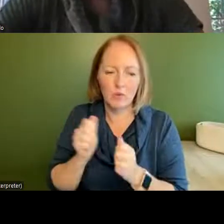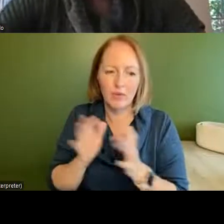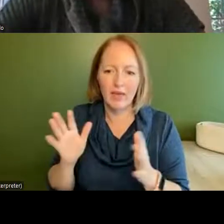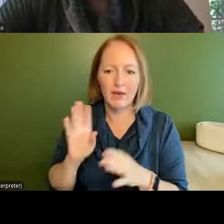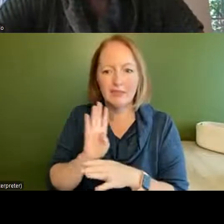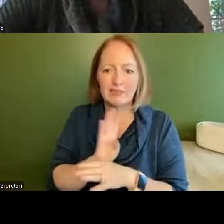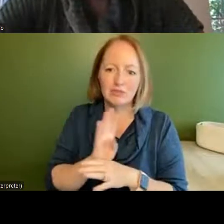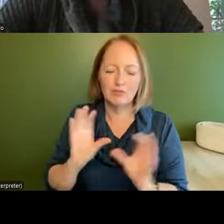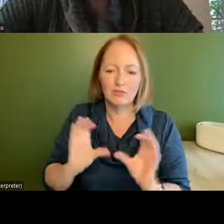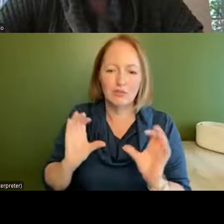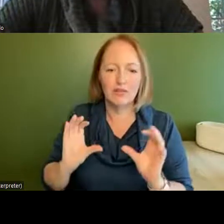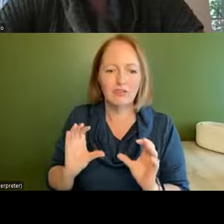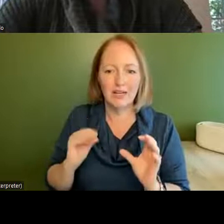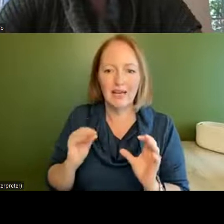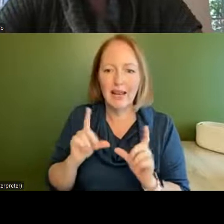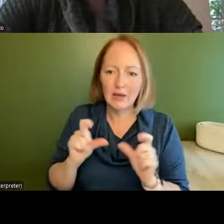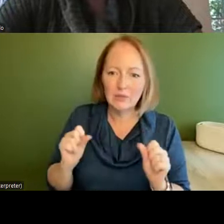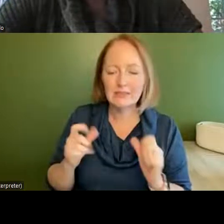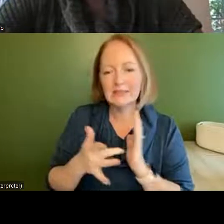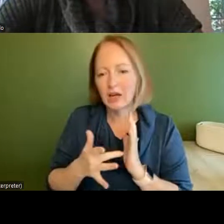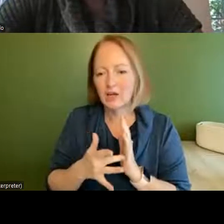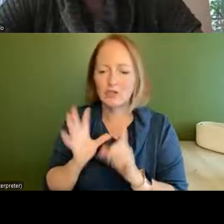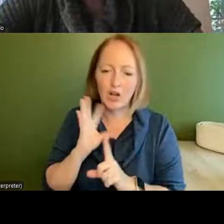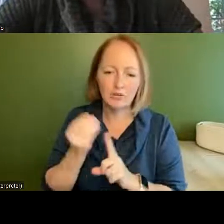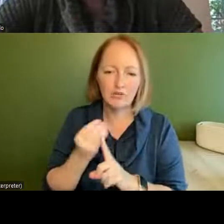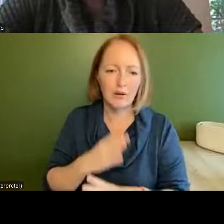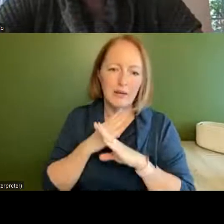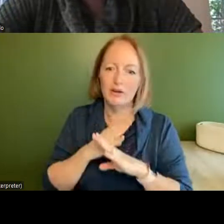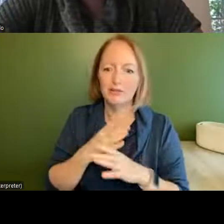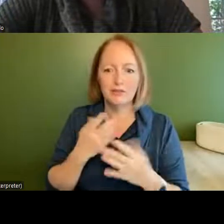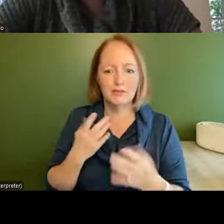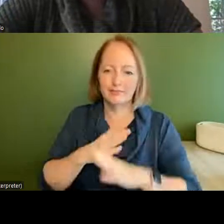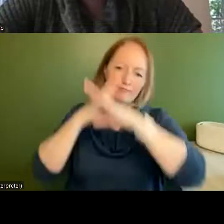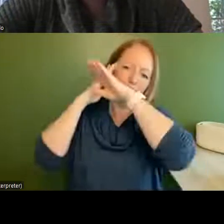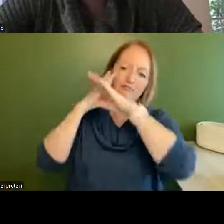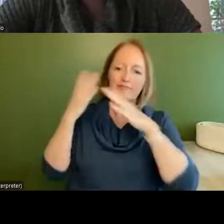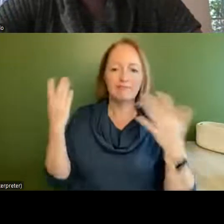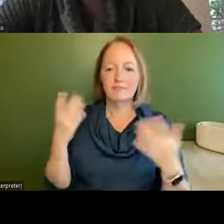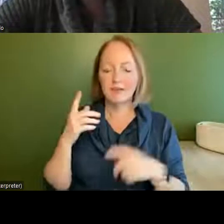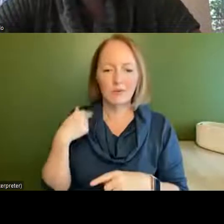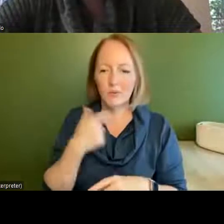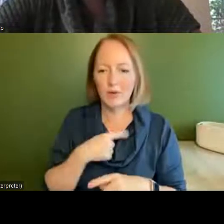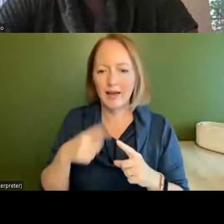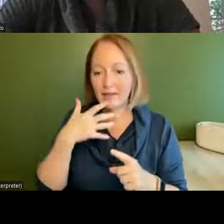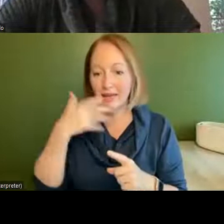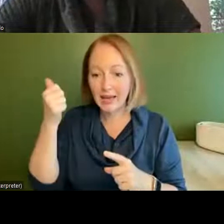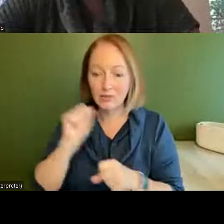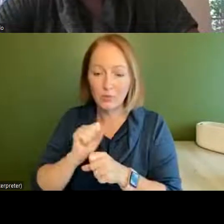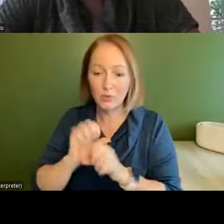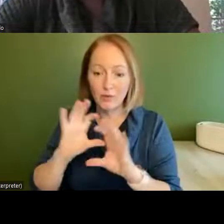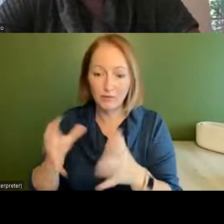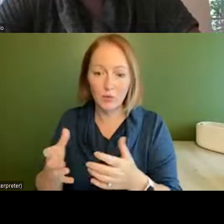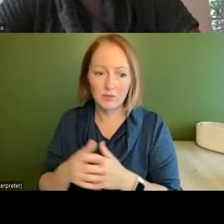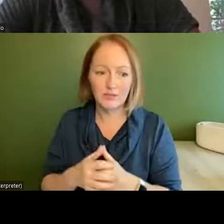industry certifications, and linguistic, technology, cultural barriers are in the way. and we have an aging workforce that has